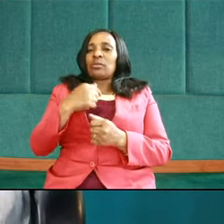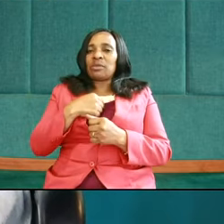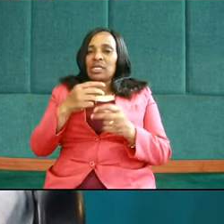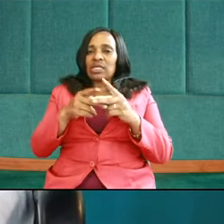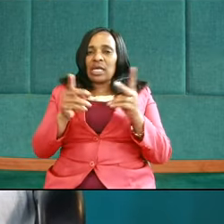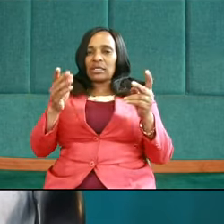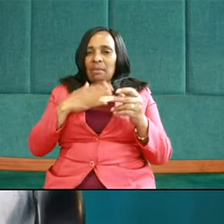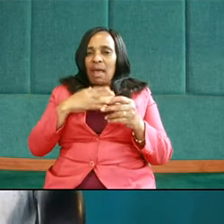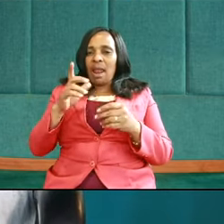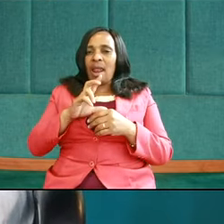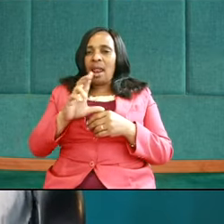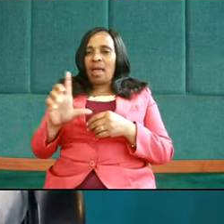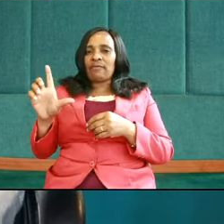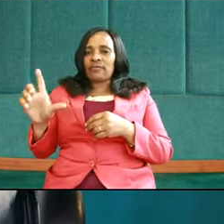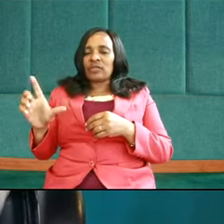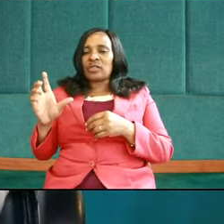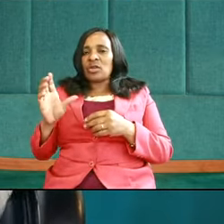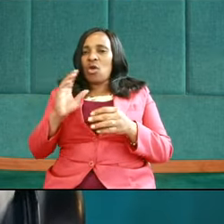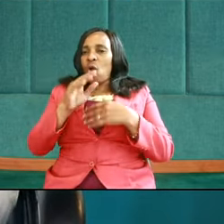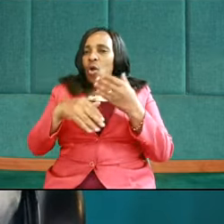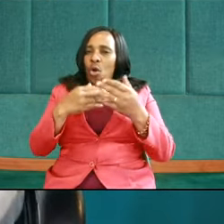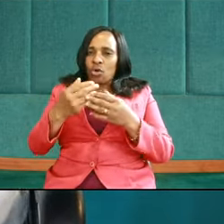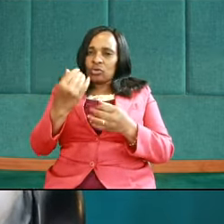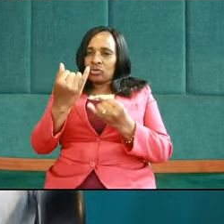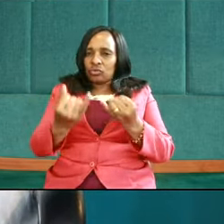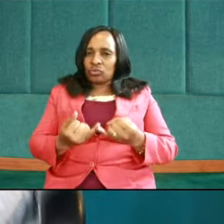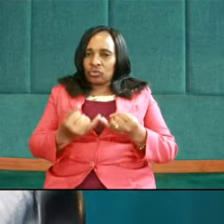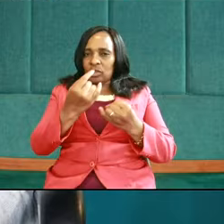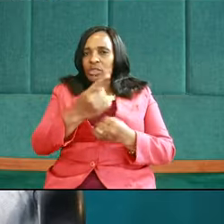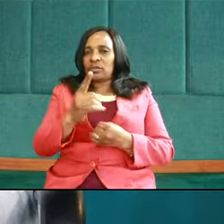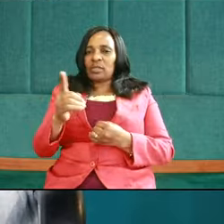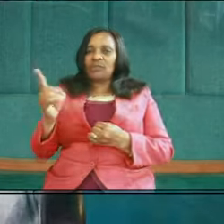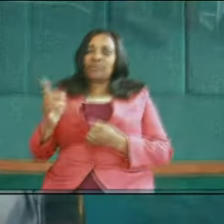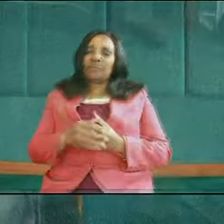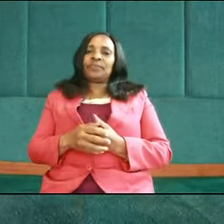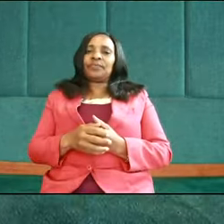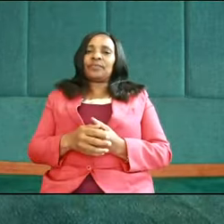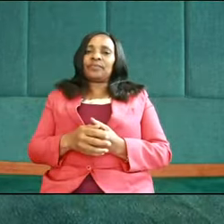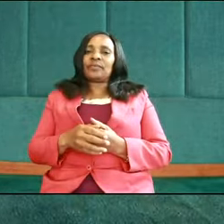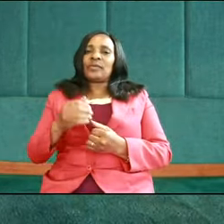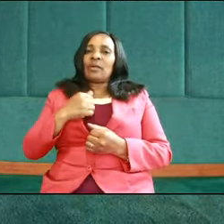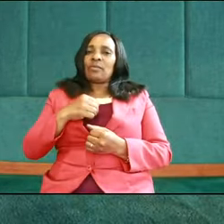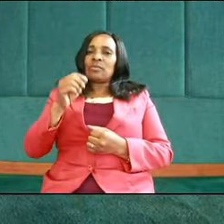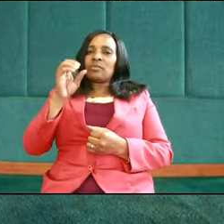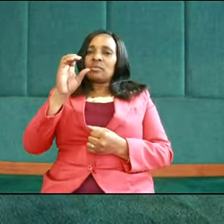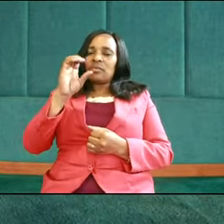start from my left, and everyone can introduce themselves. I'm Sid.